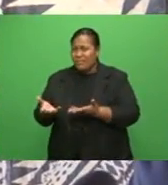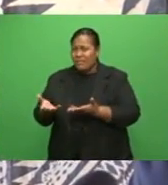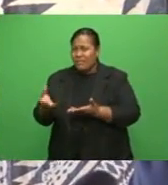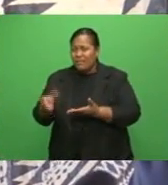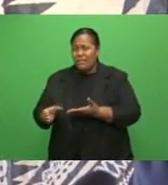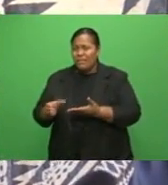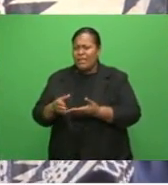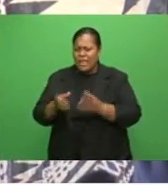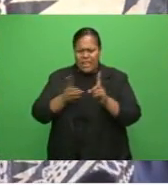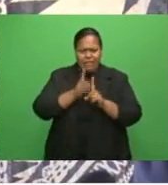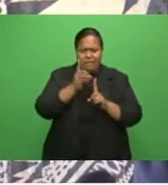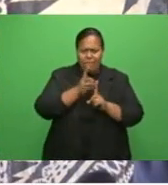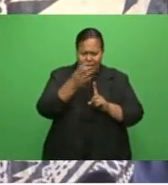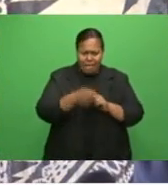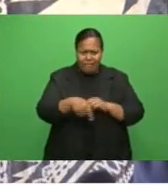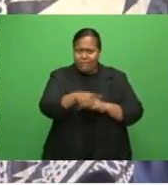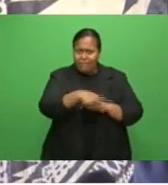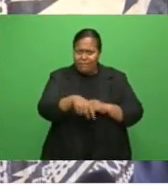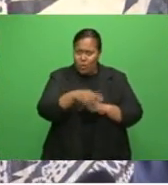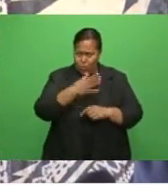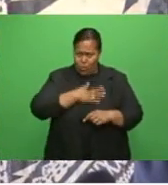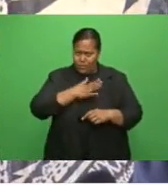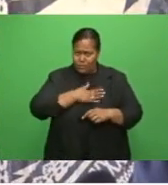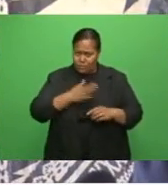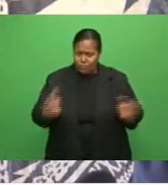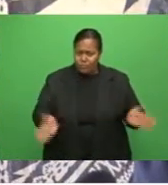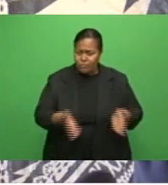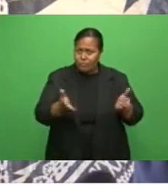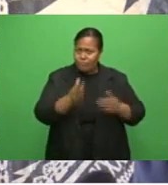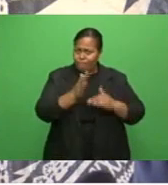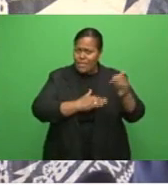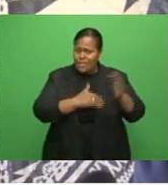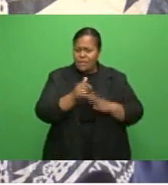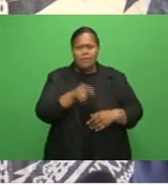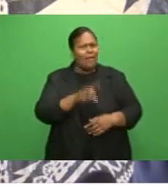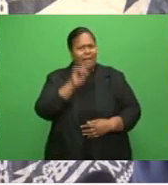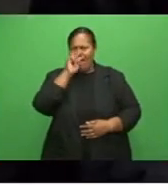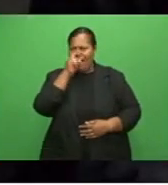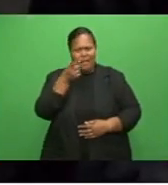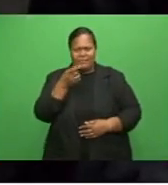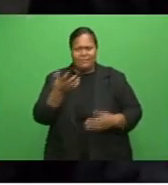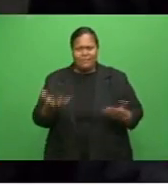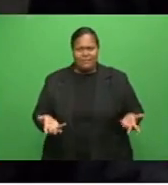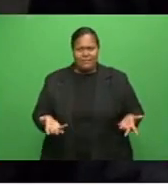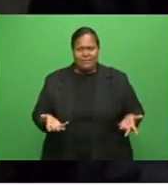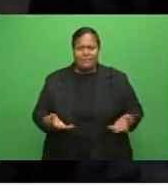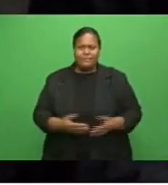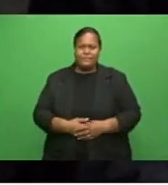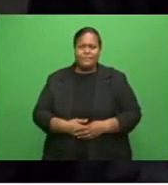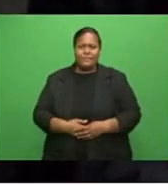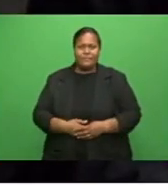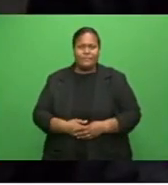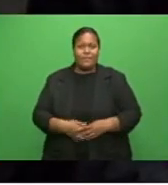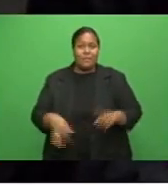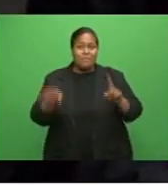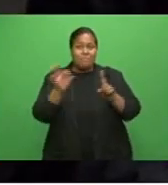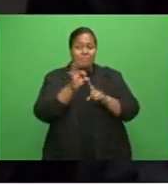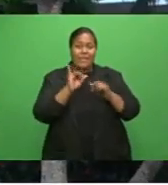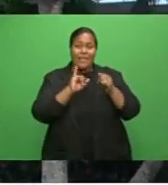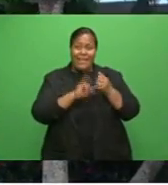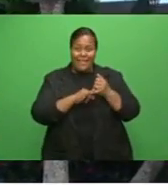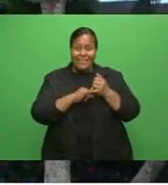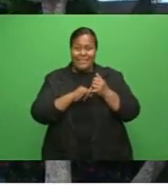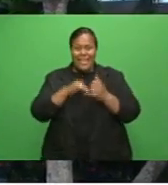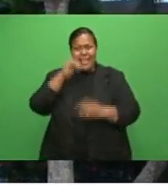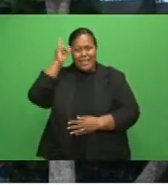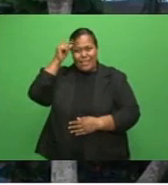developments and all the things that we would like to do does not carry a lot of weight. Permanent Secretary of the Ito